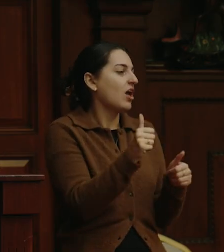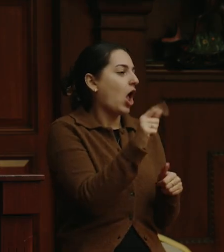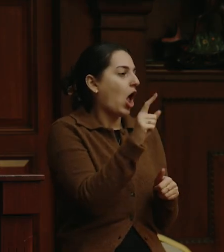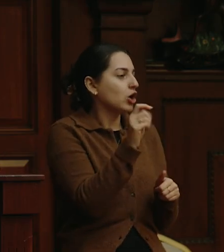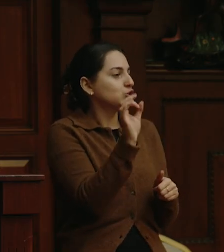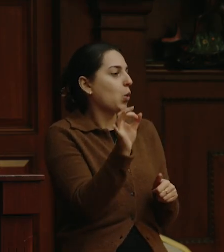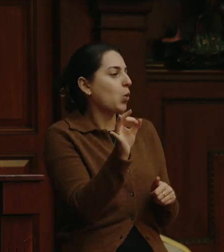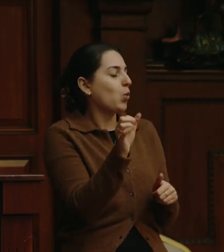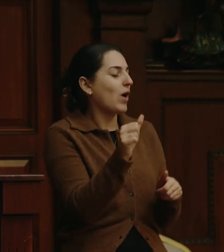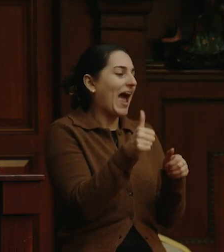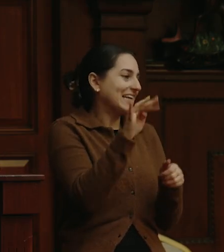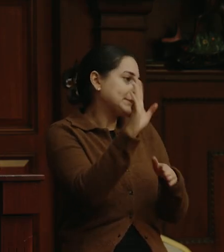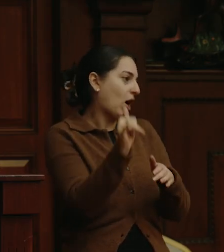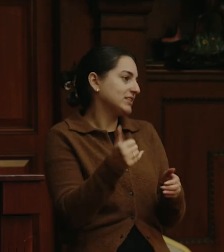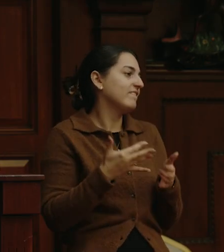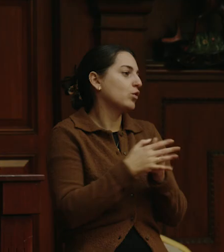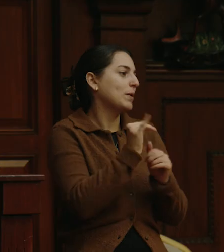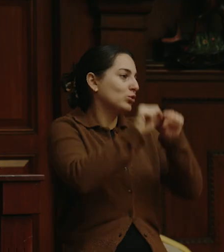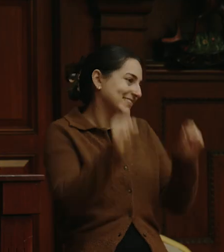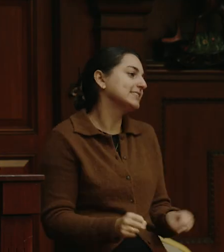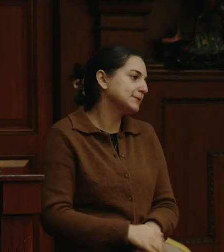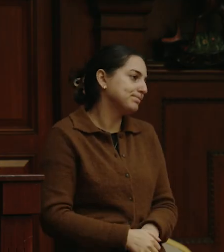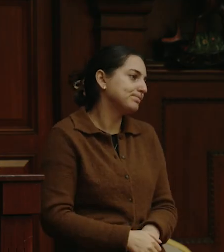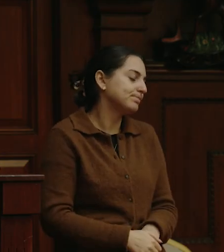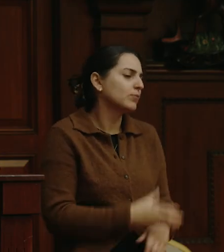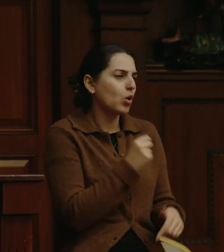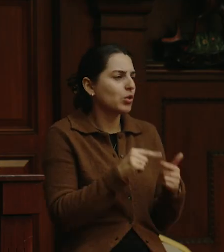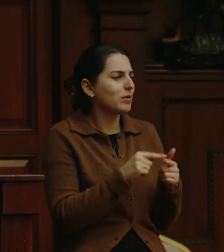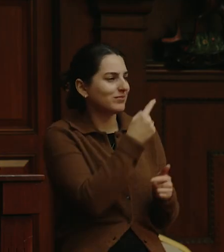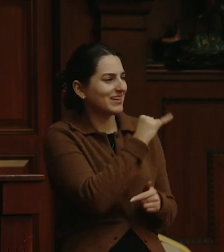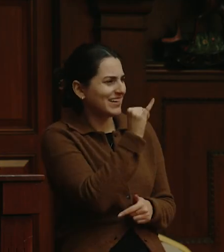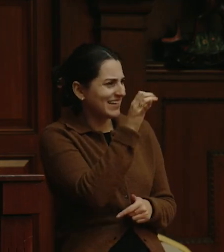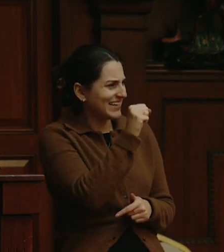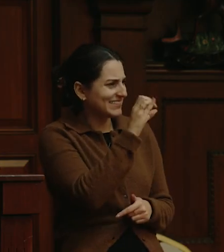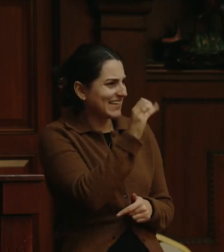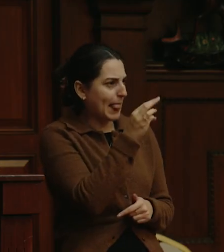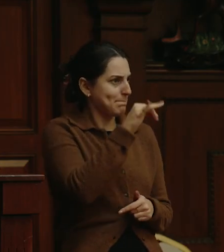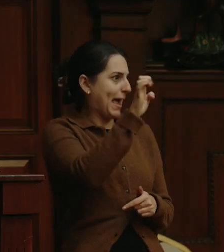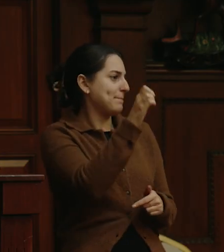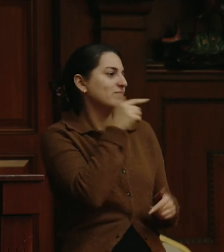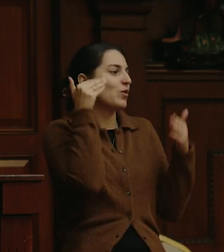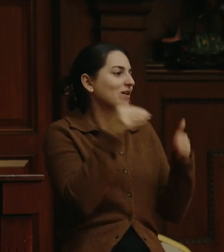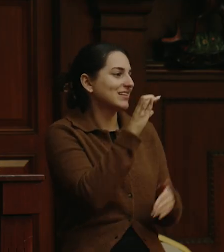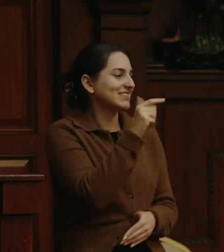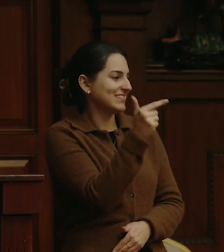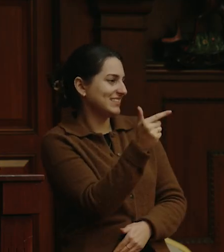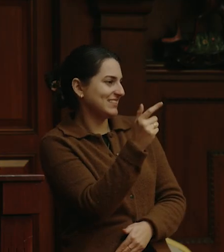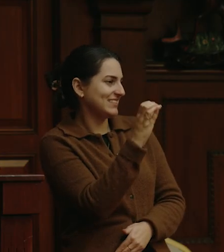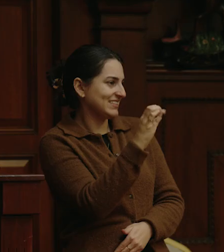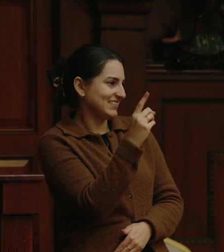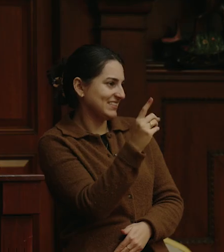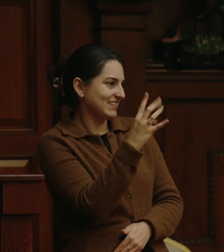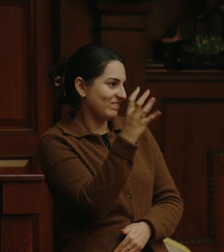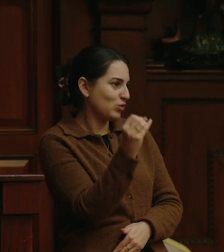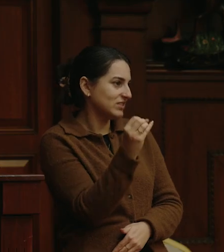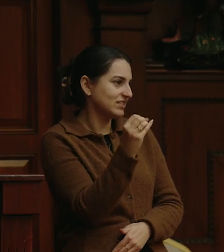drive autoimmune diseases. There's another one called iscalimab that targets a thing called CD40, another important part of